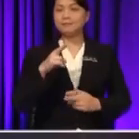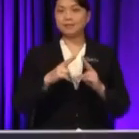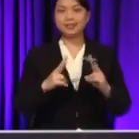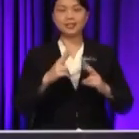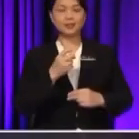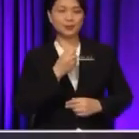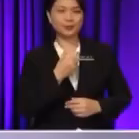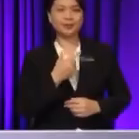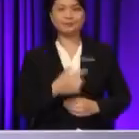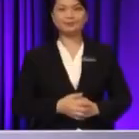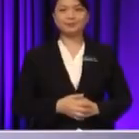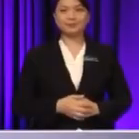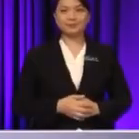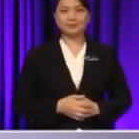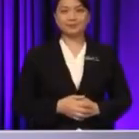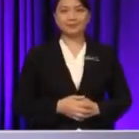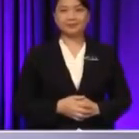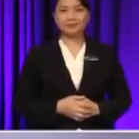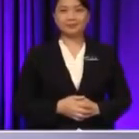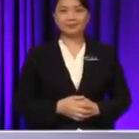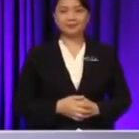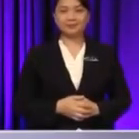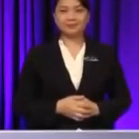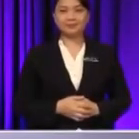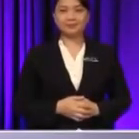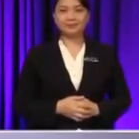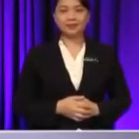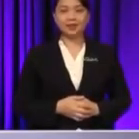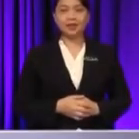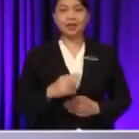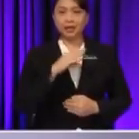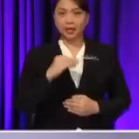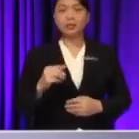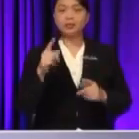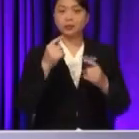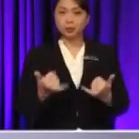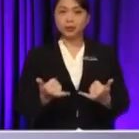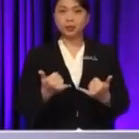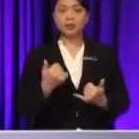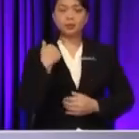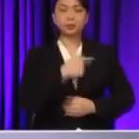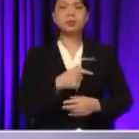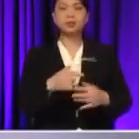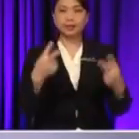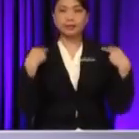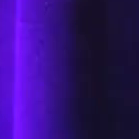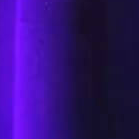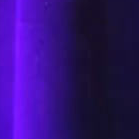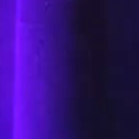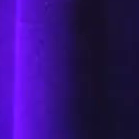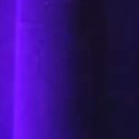you. All right, great. Before we begin our lesson, of course, we would like to introduce as well our sign language interpreter, who is